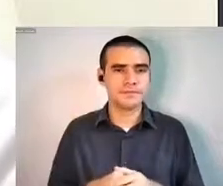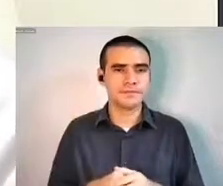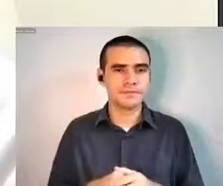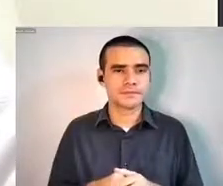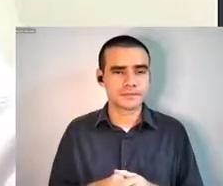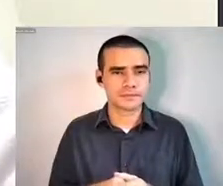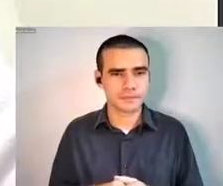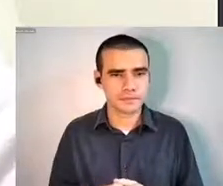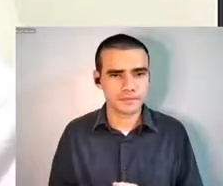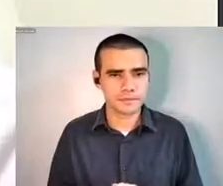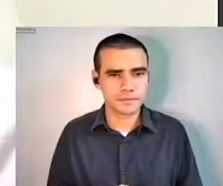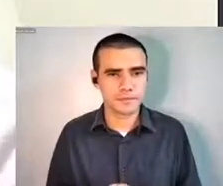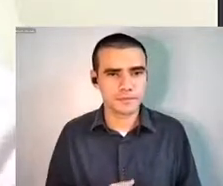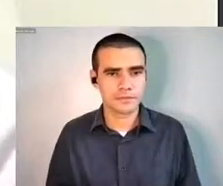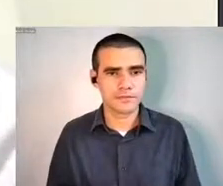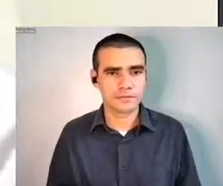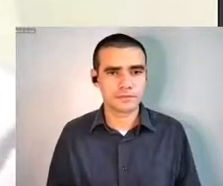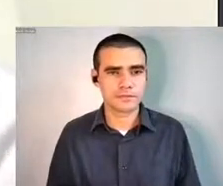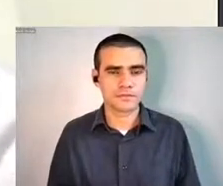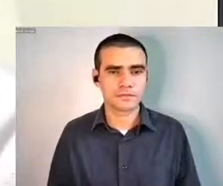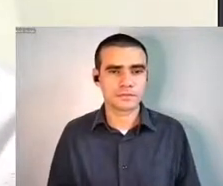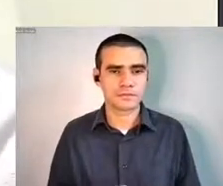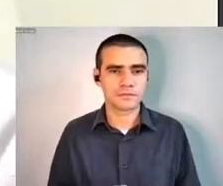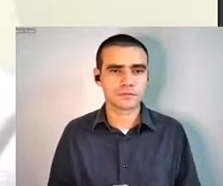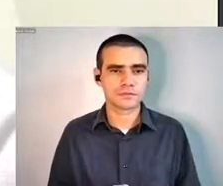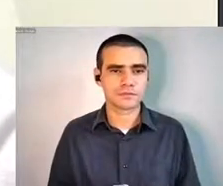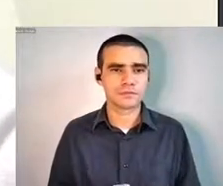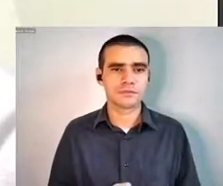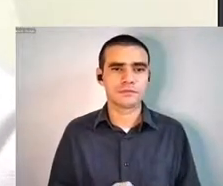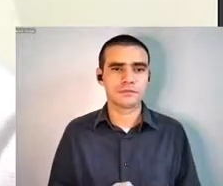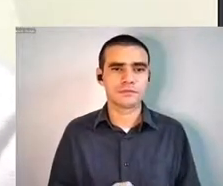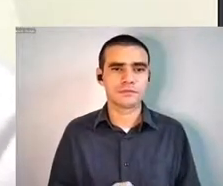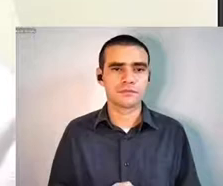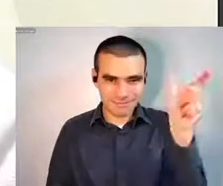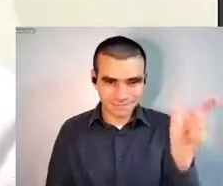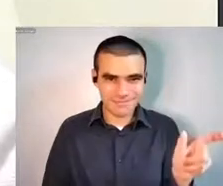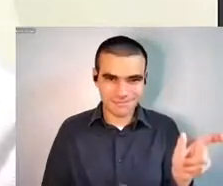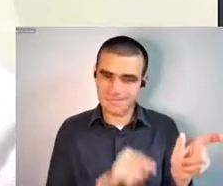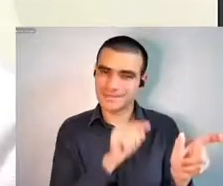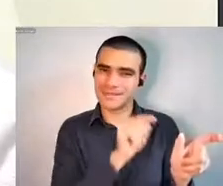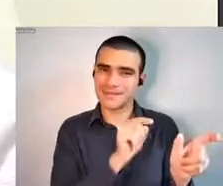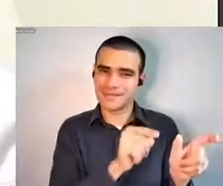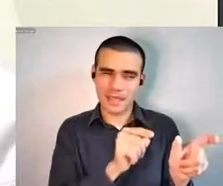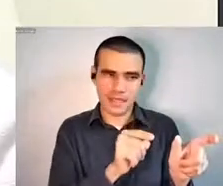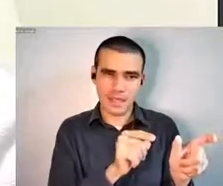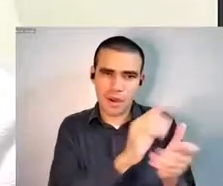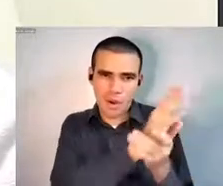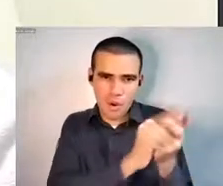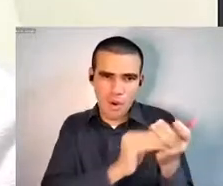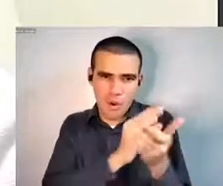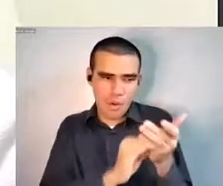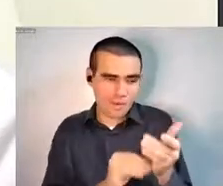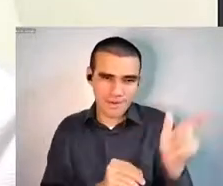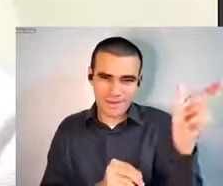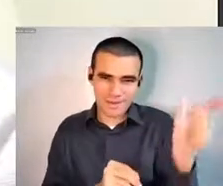I understand we don't have a clear model